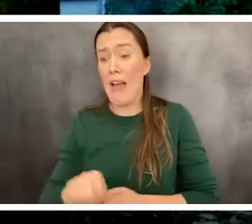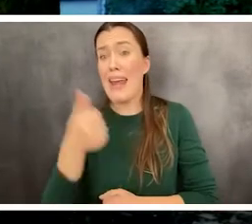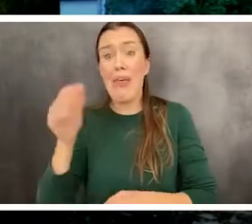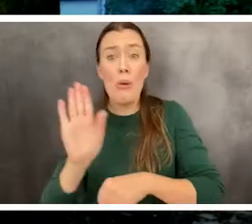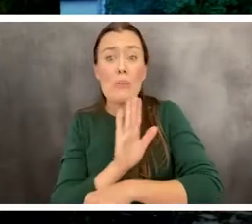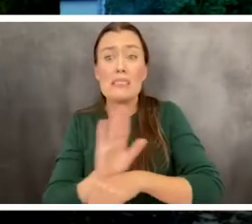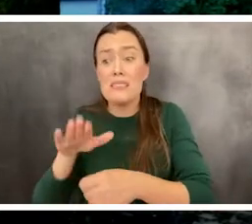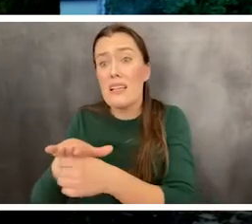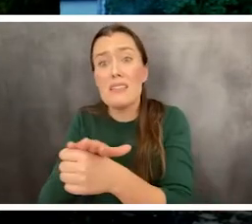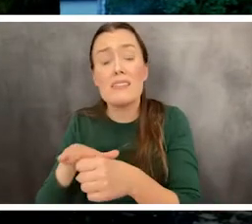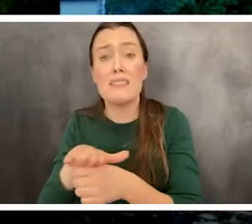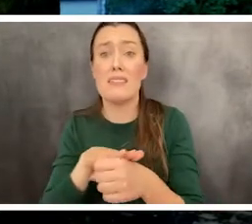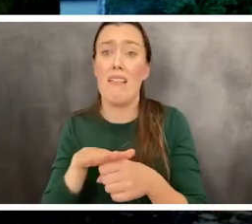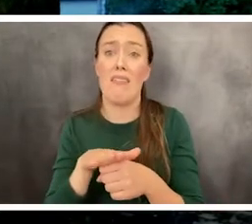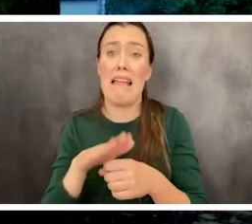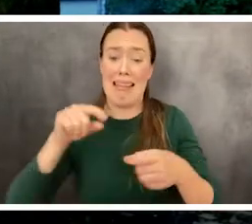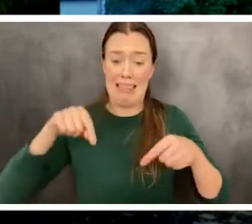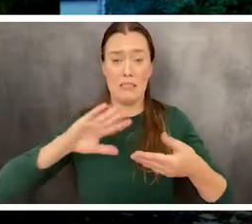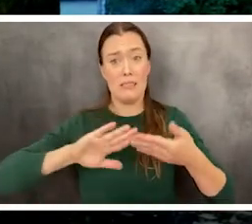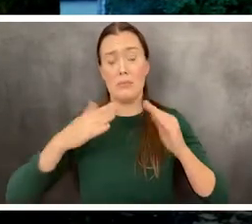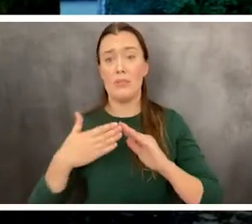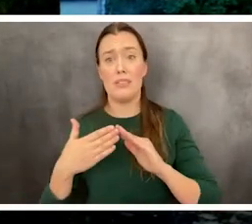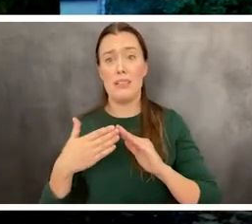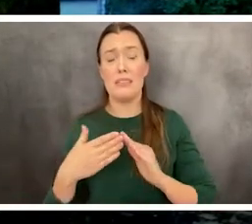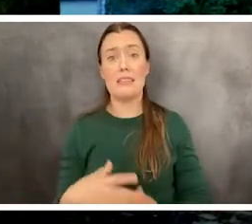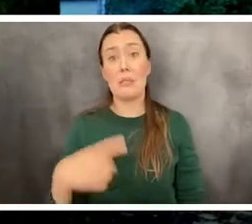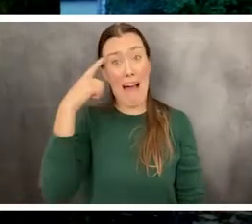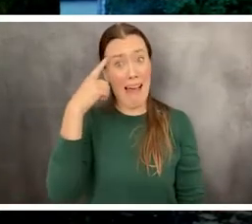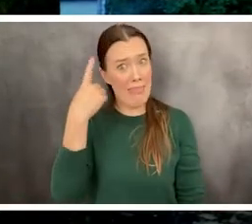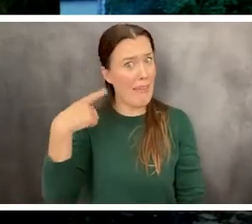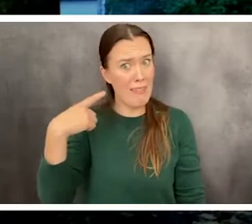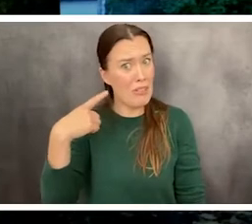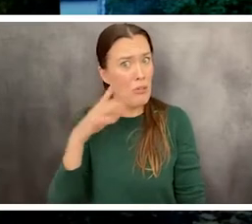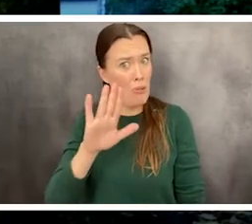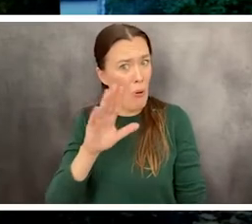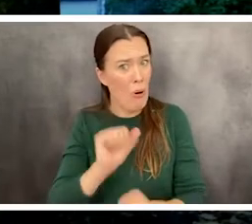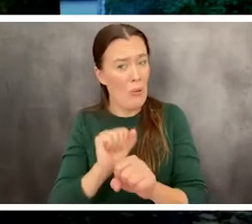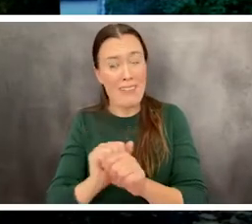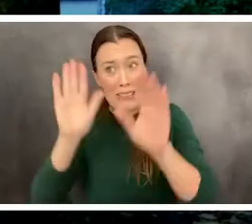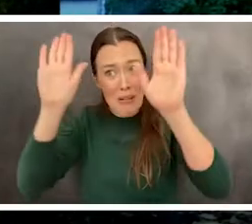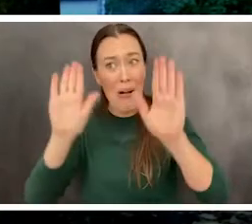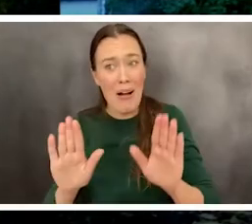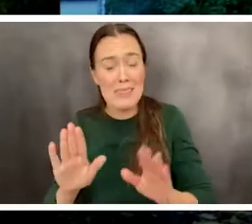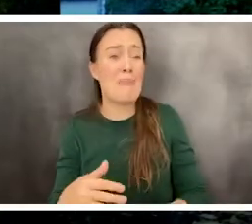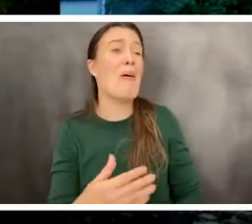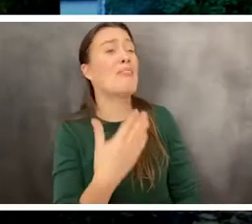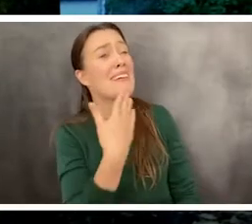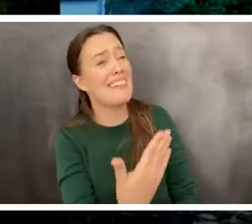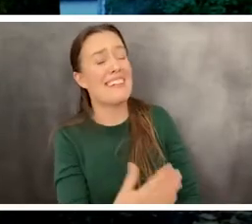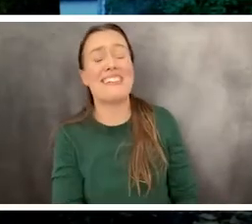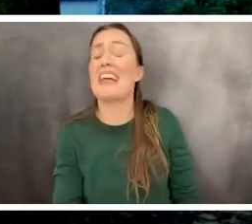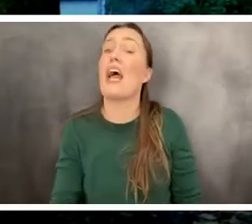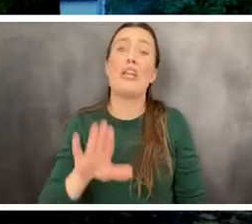resources, small businesses in the community. So I think you guys are actually on the right track. Oh, and you're being a leader